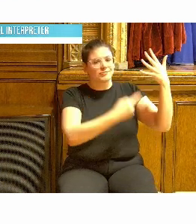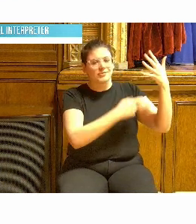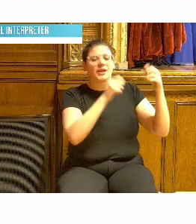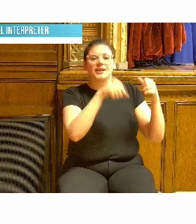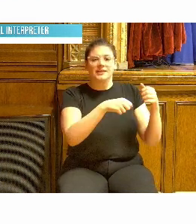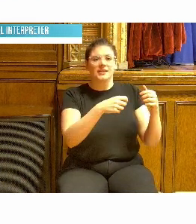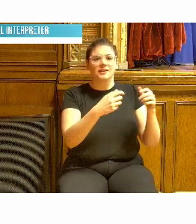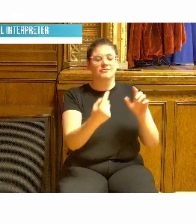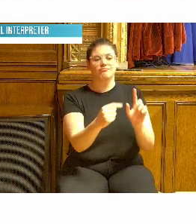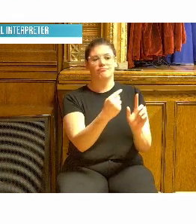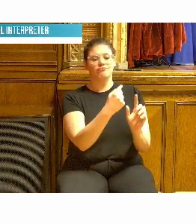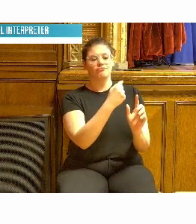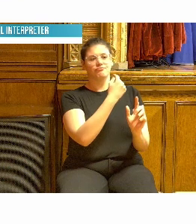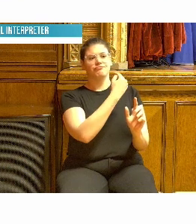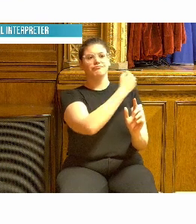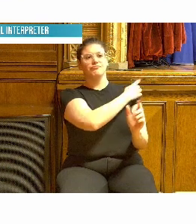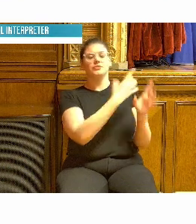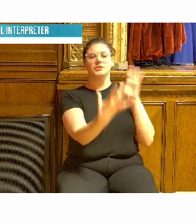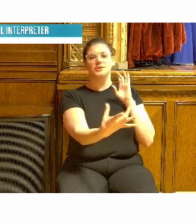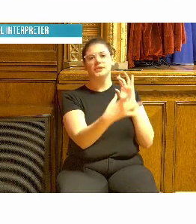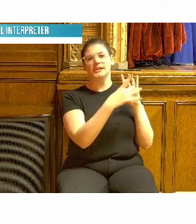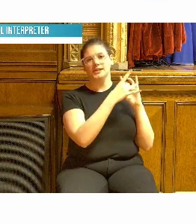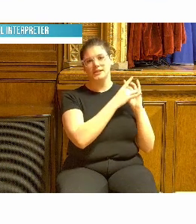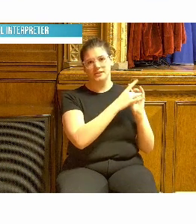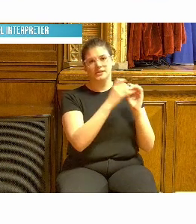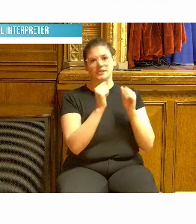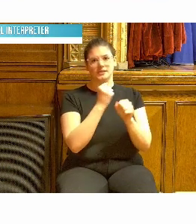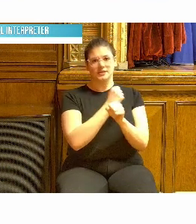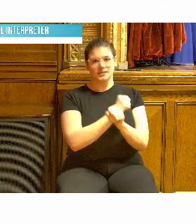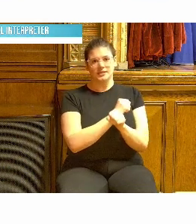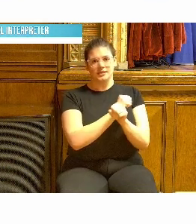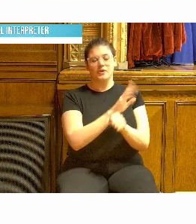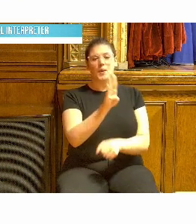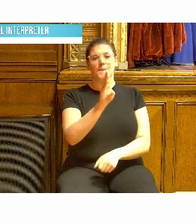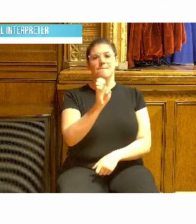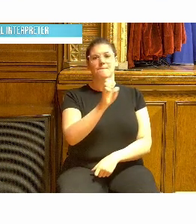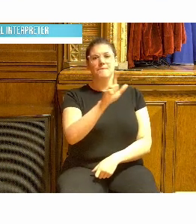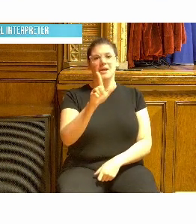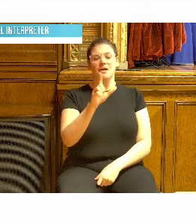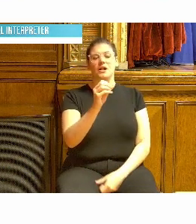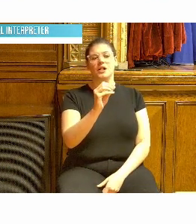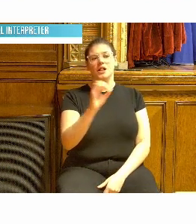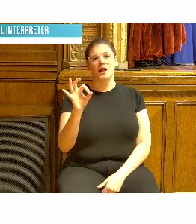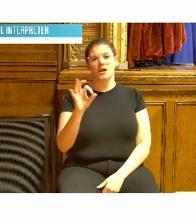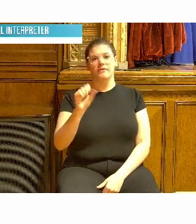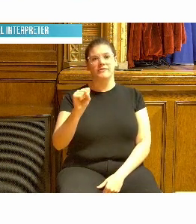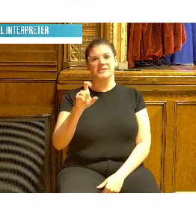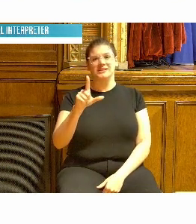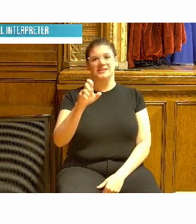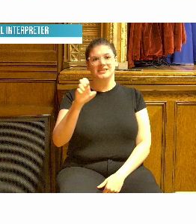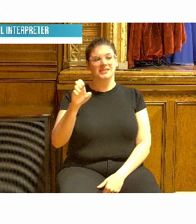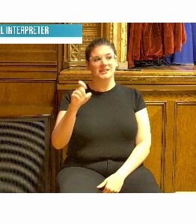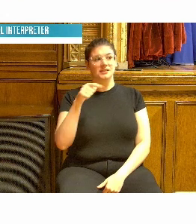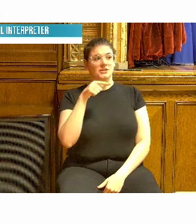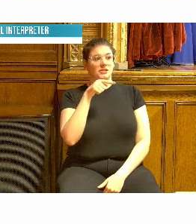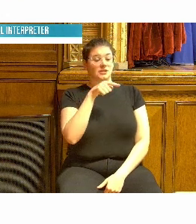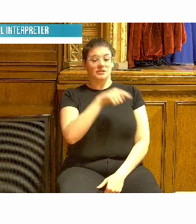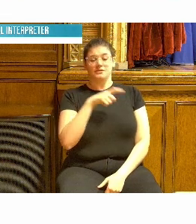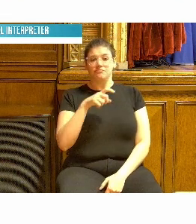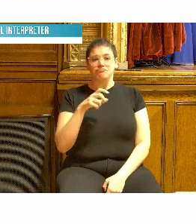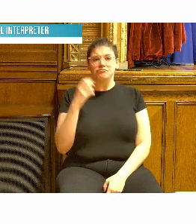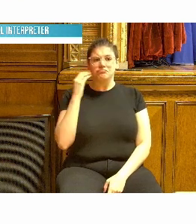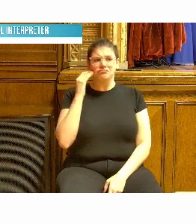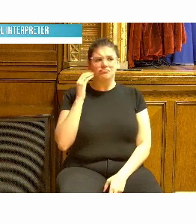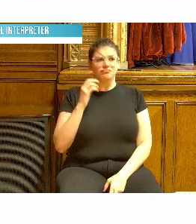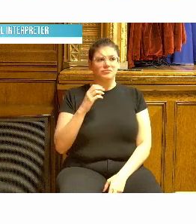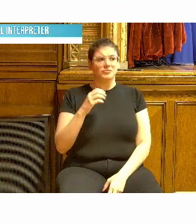roots back to slavery. The bill of sale, they were trading stock. The stock market